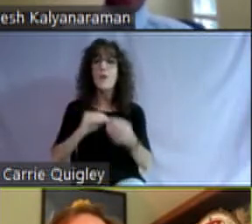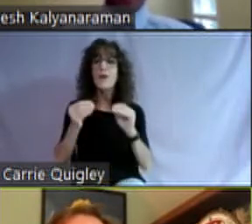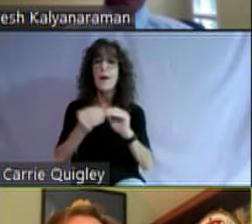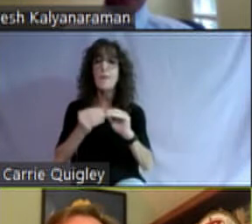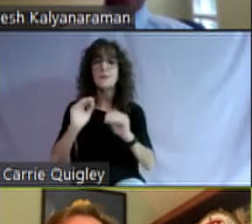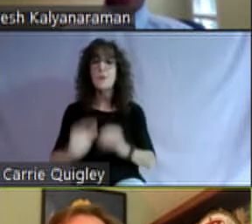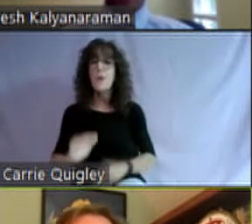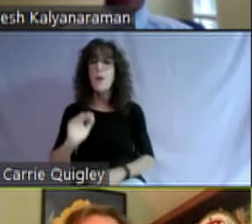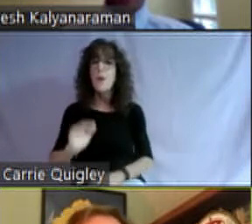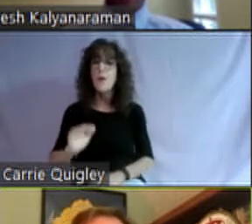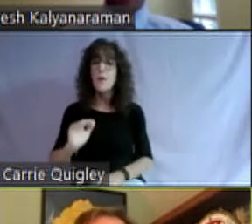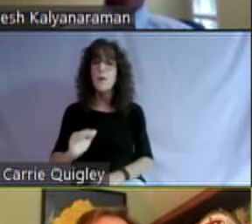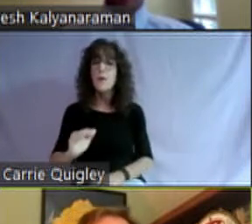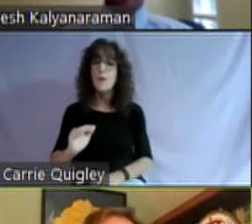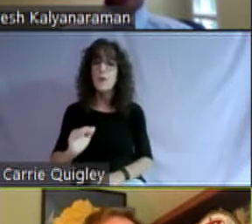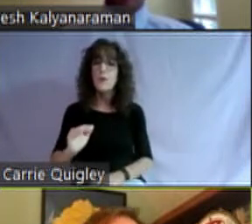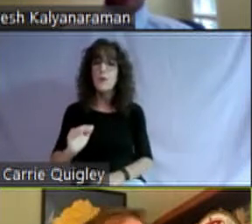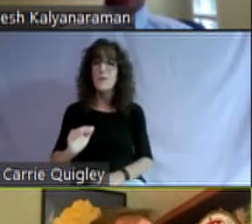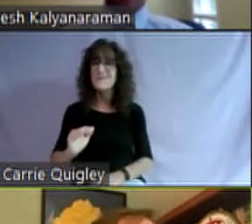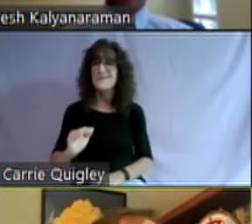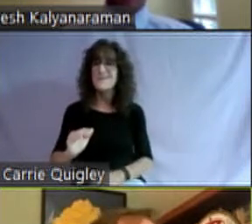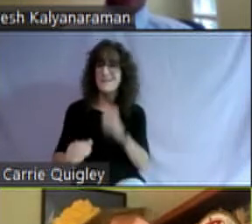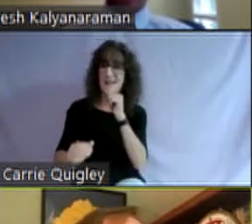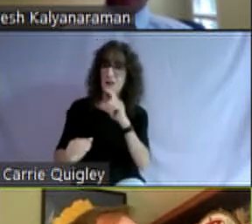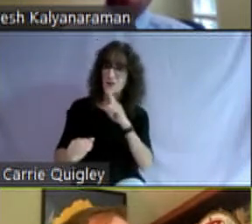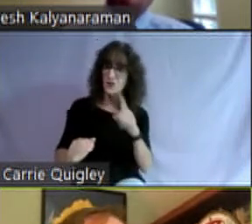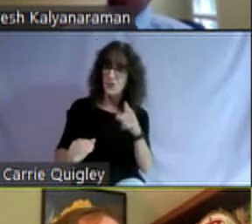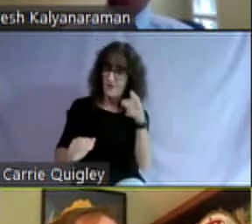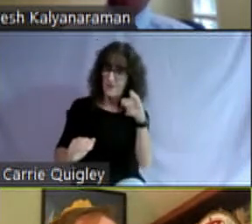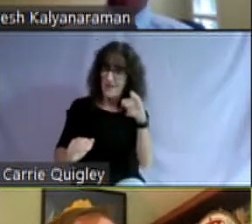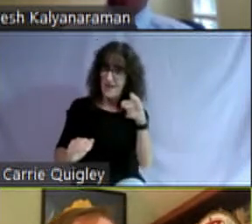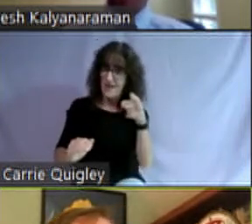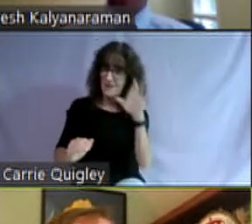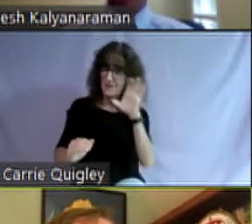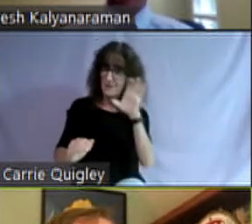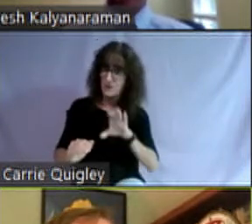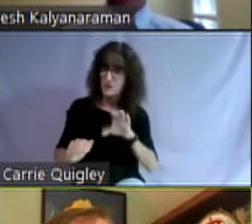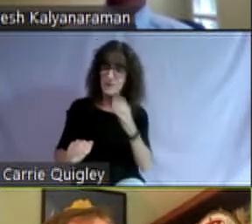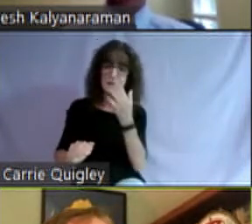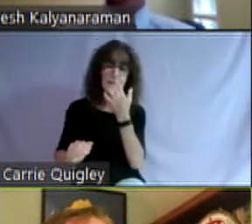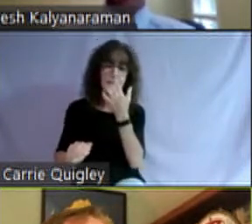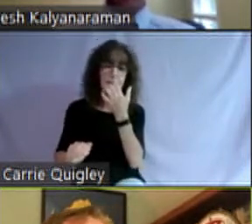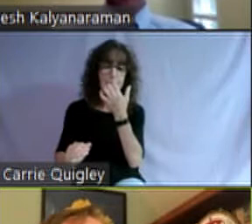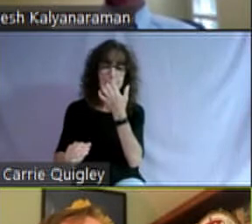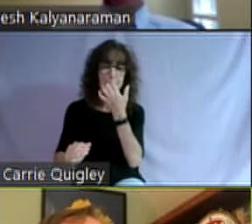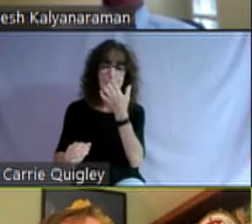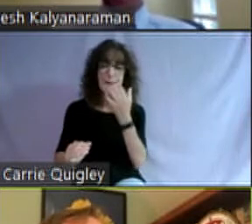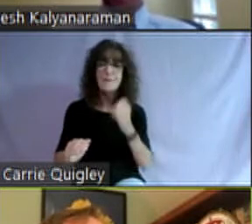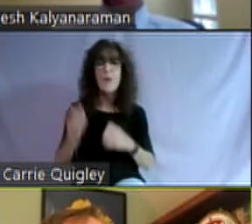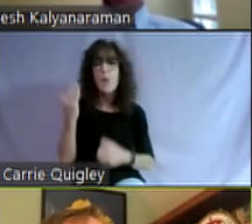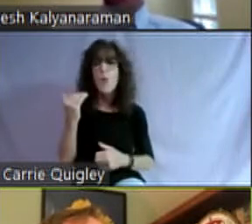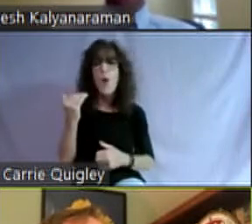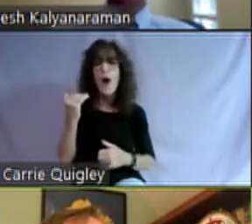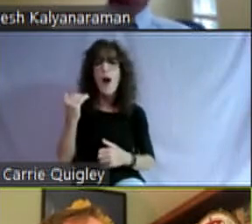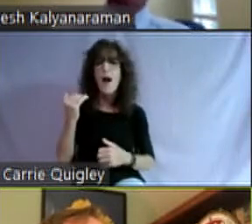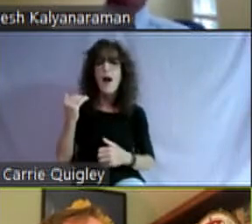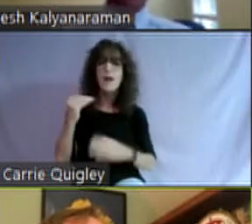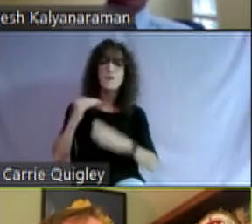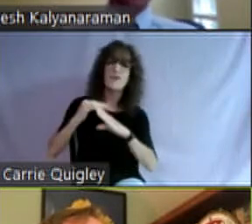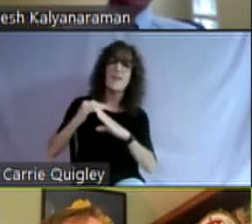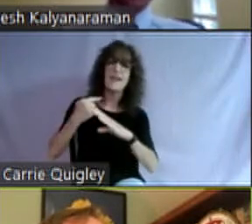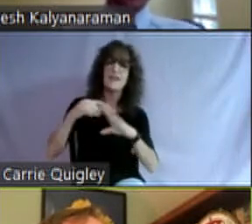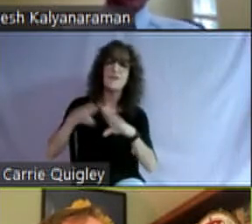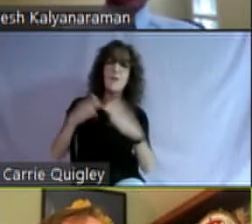low, that's not true according to this graph, but in any case, that's a perception. Why are you holding us back? Many have